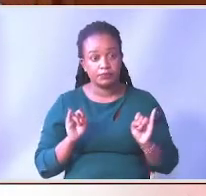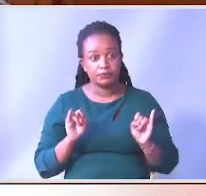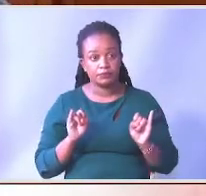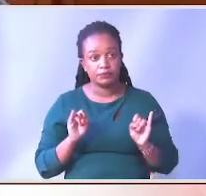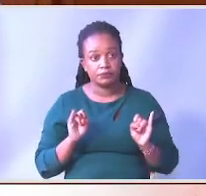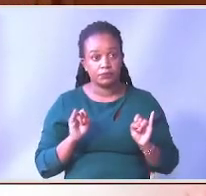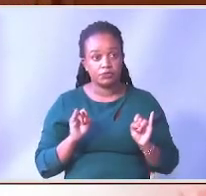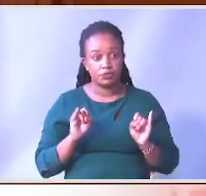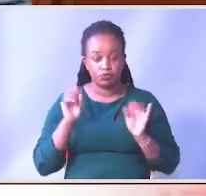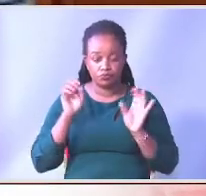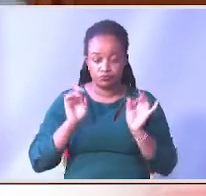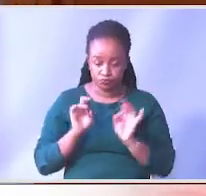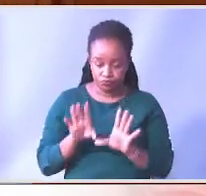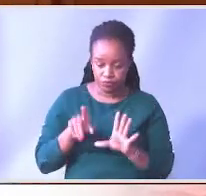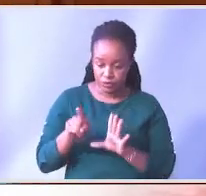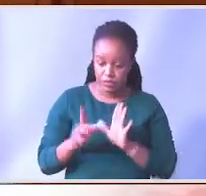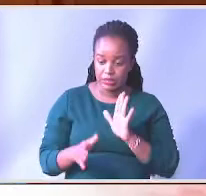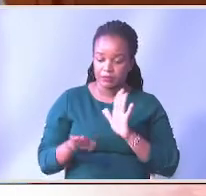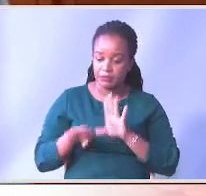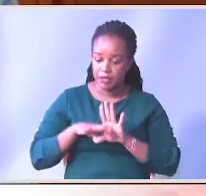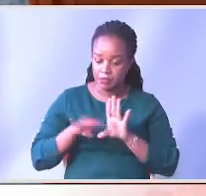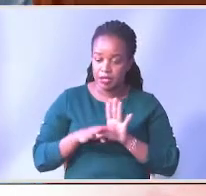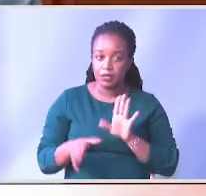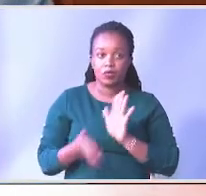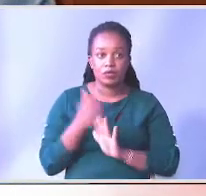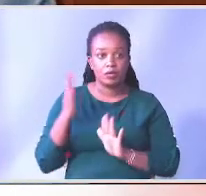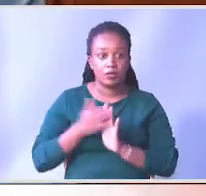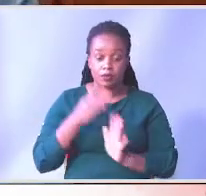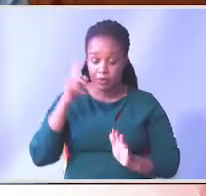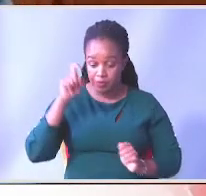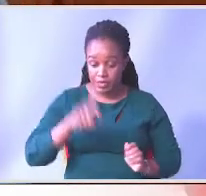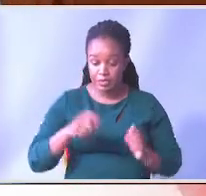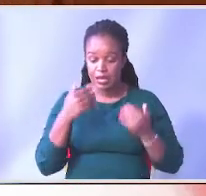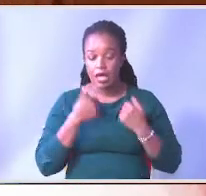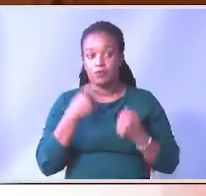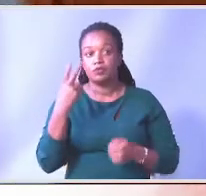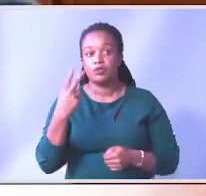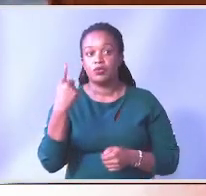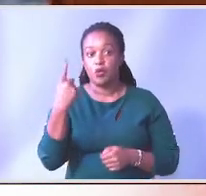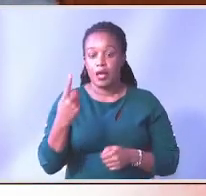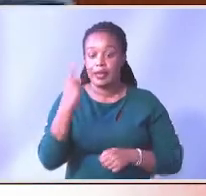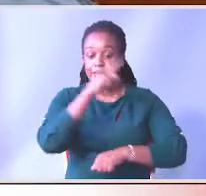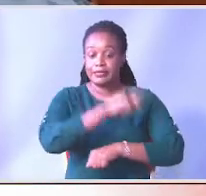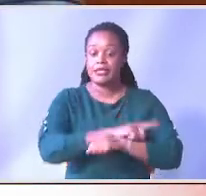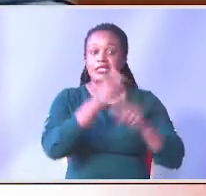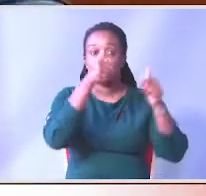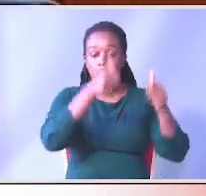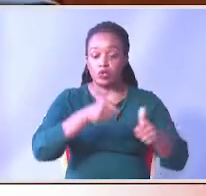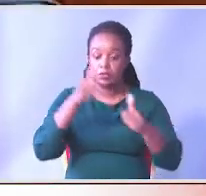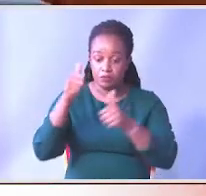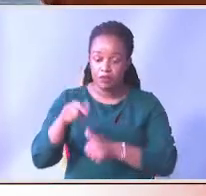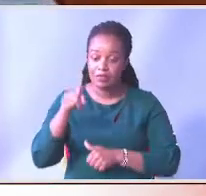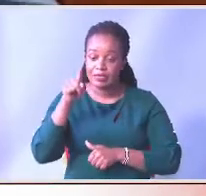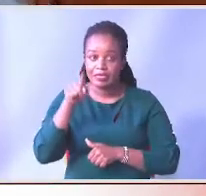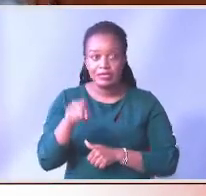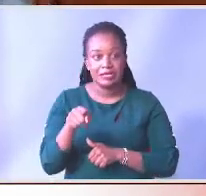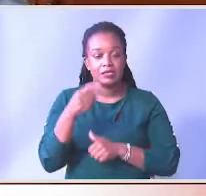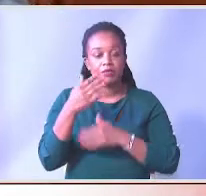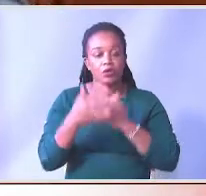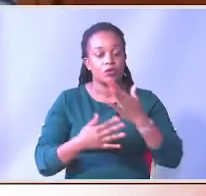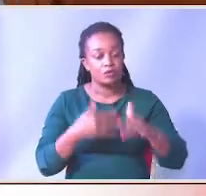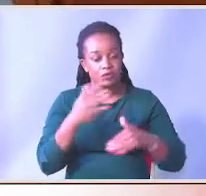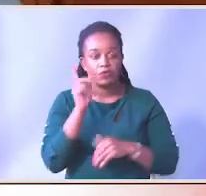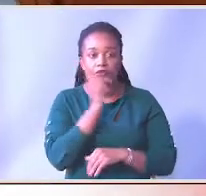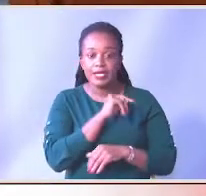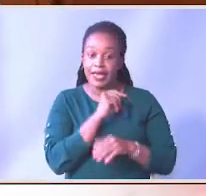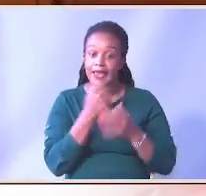member quickly. I have proposed, Mr. Speaker, that we must give 21 days notice for that expulsion to take effect and give the member